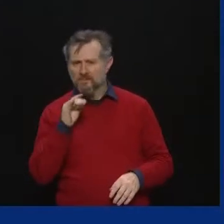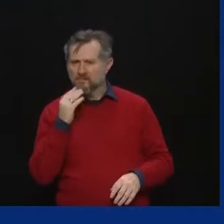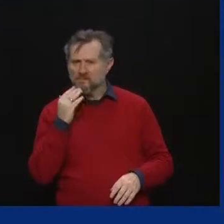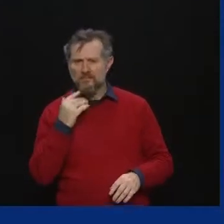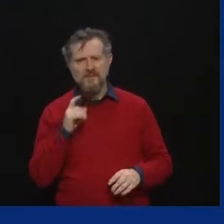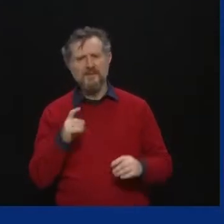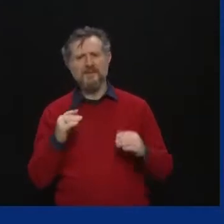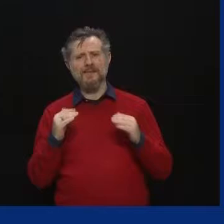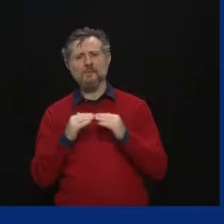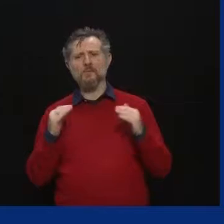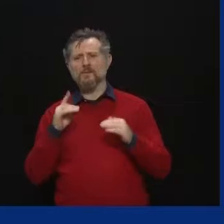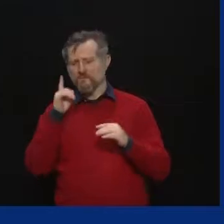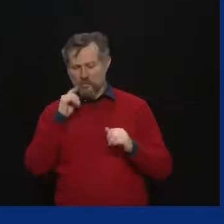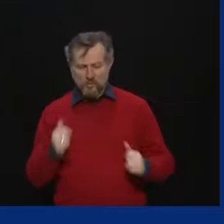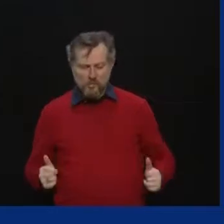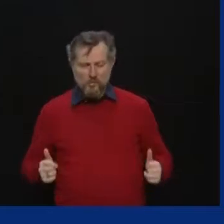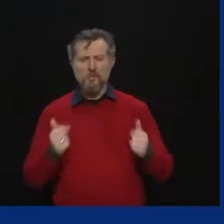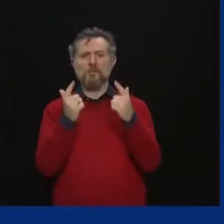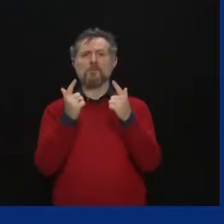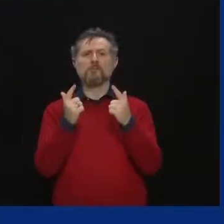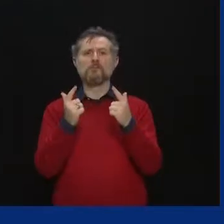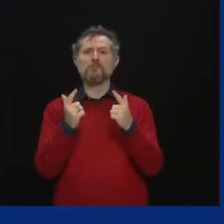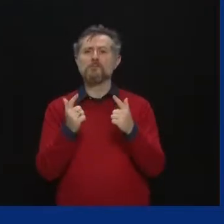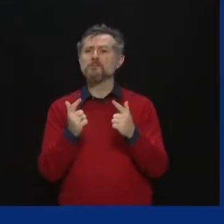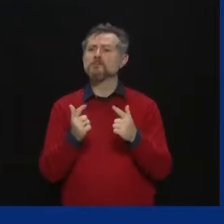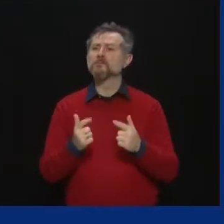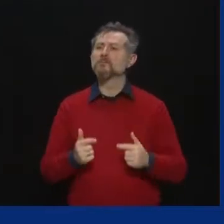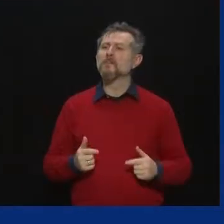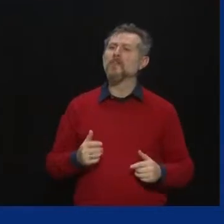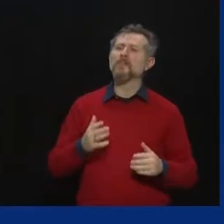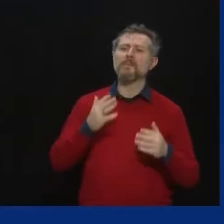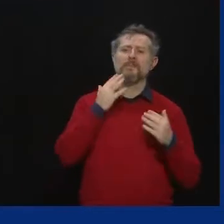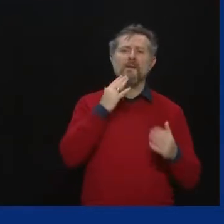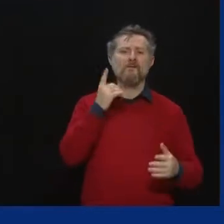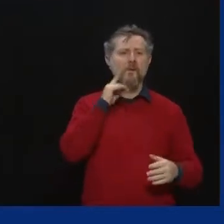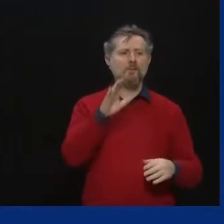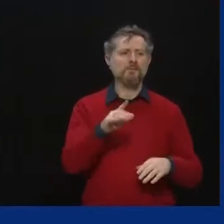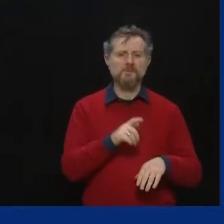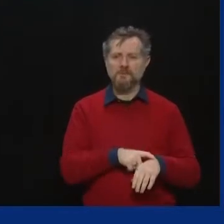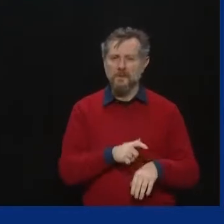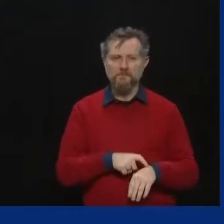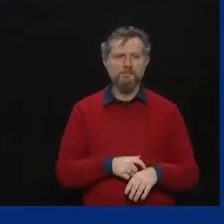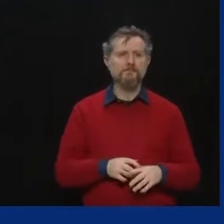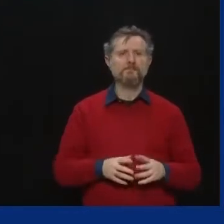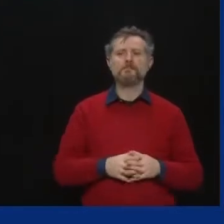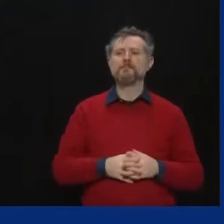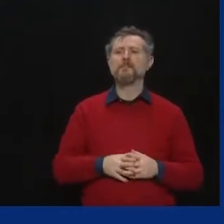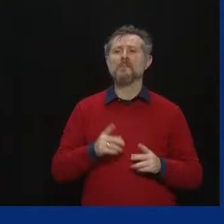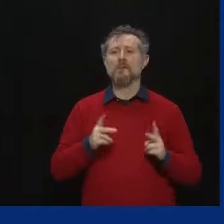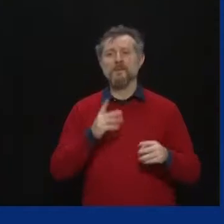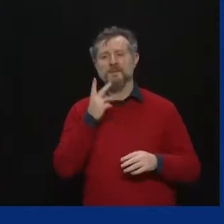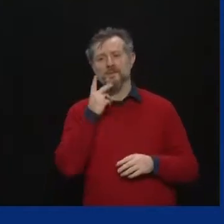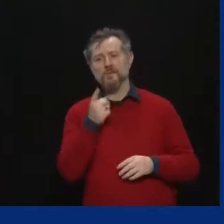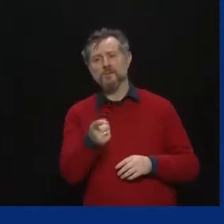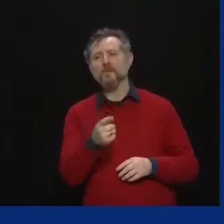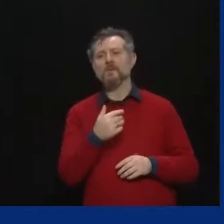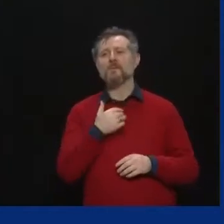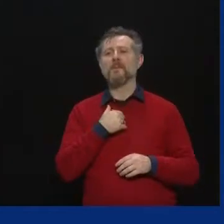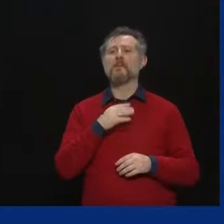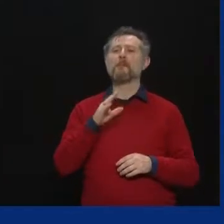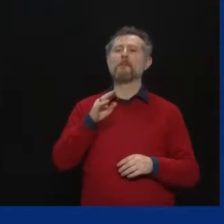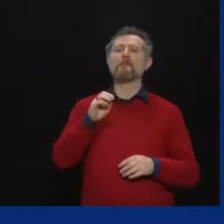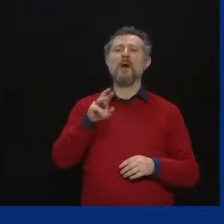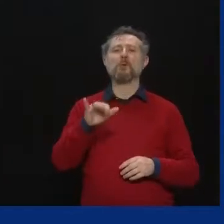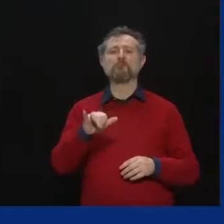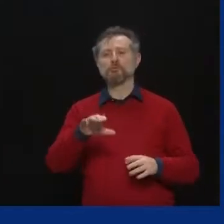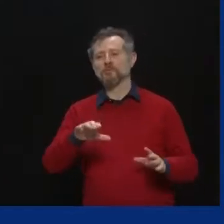the process. Thanks, everyone. Thank you for your time to everybody. If I don't see you, have a Merry Christmas. Hope you have a nice